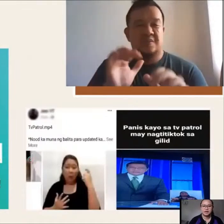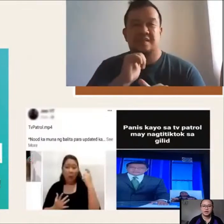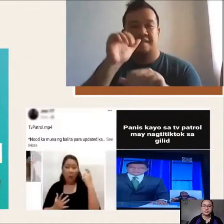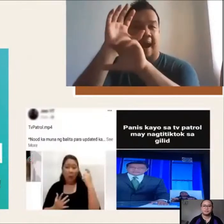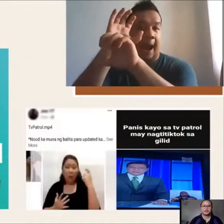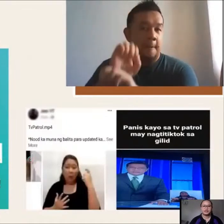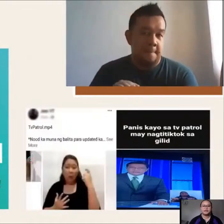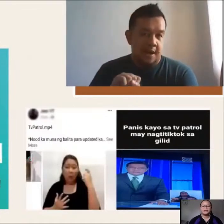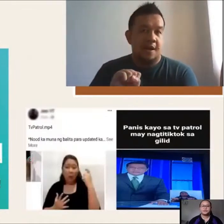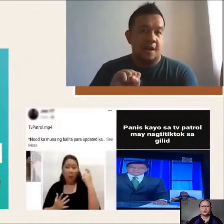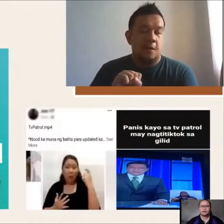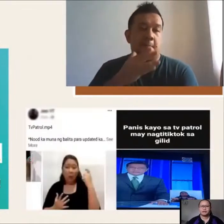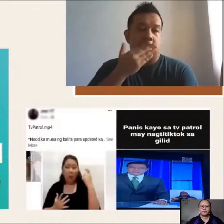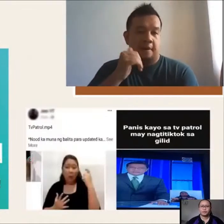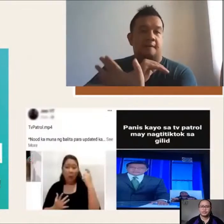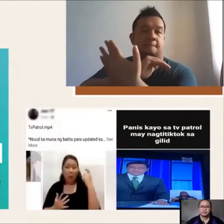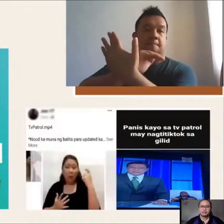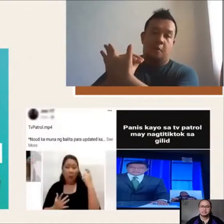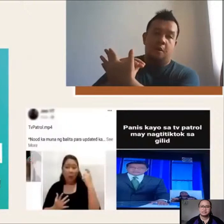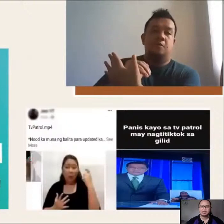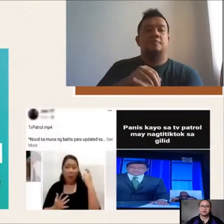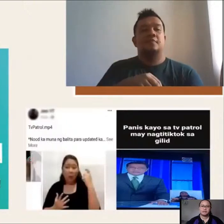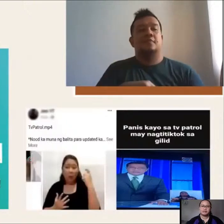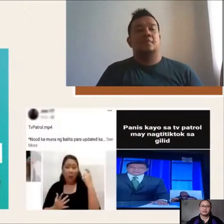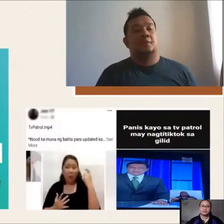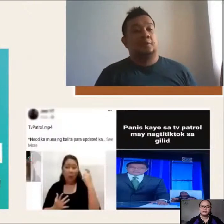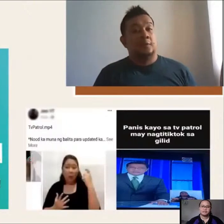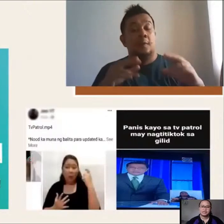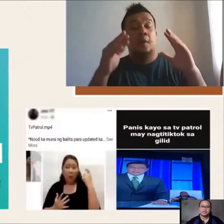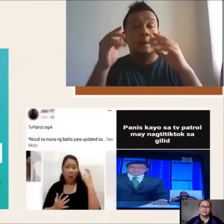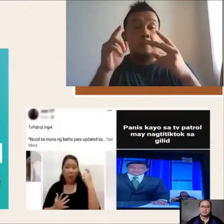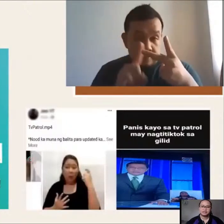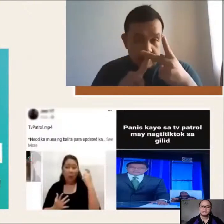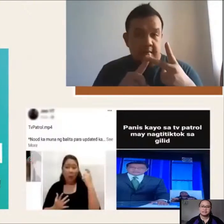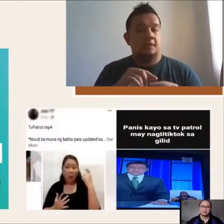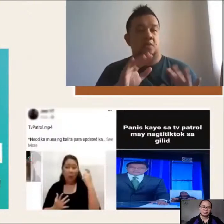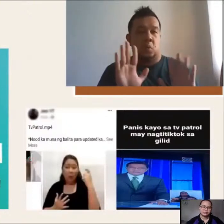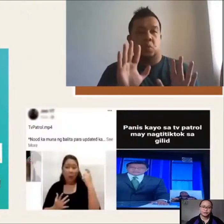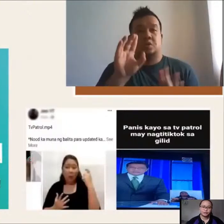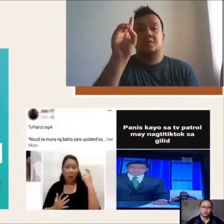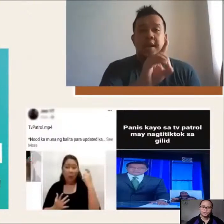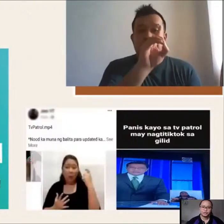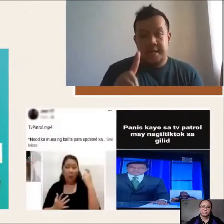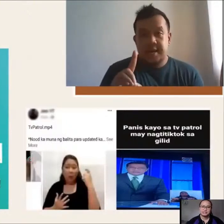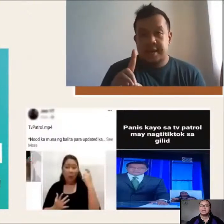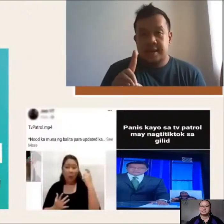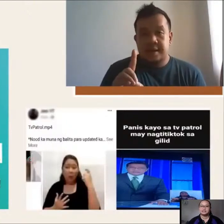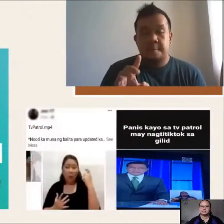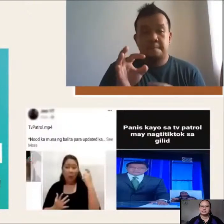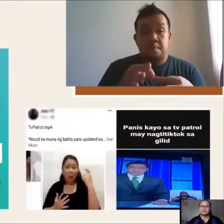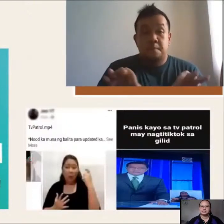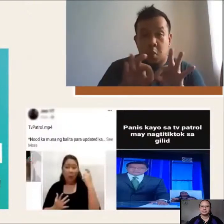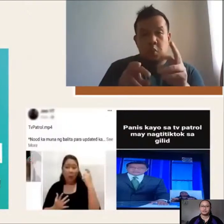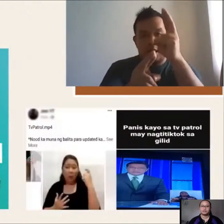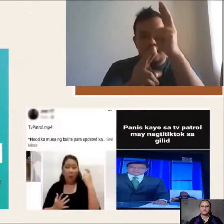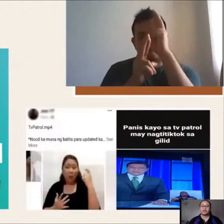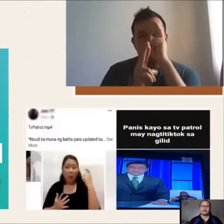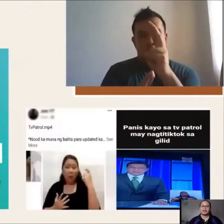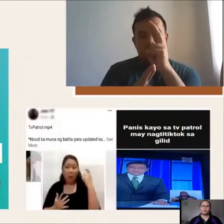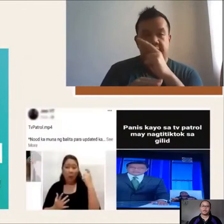this and we can understand that this is not true. Hindi yan nagti-TikTok. And I hope we can spread the awareness to everyone as